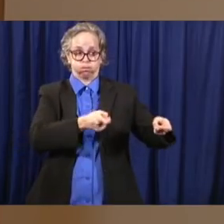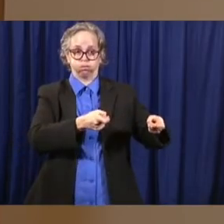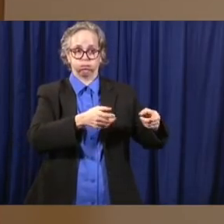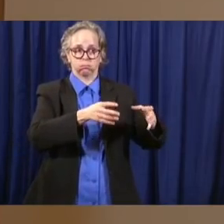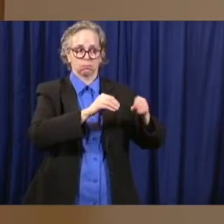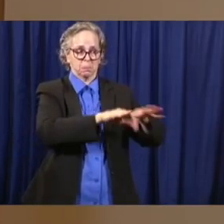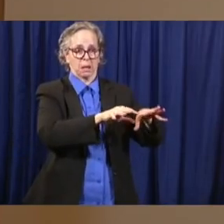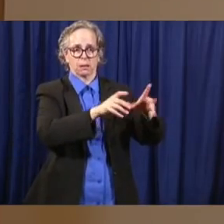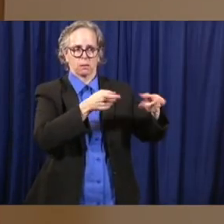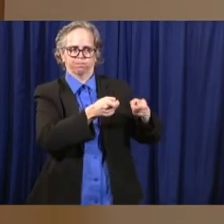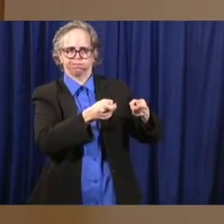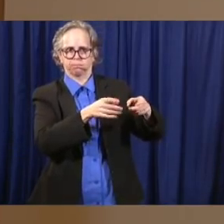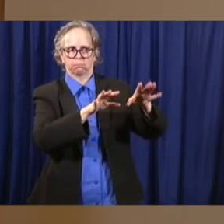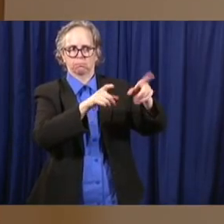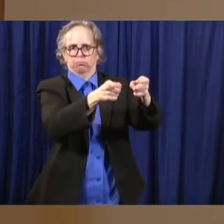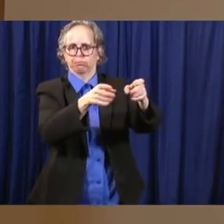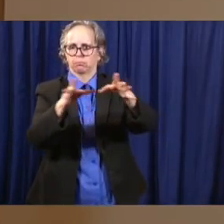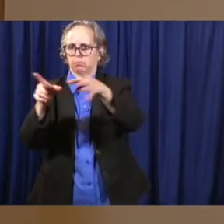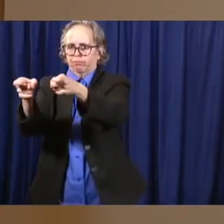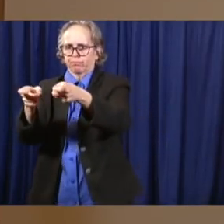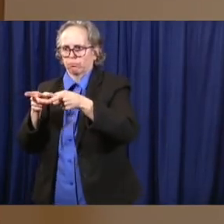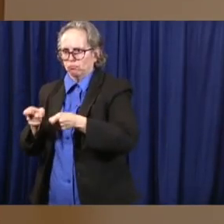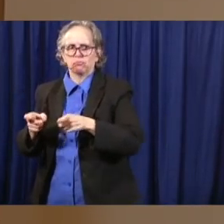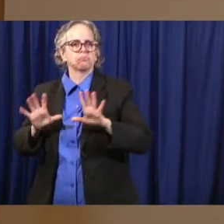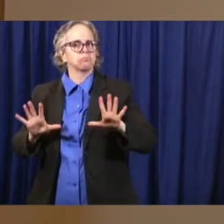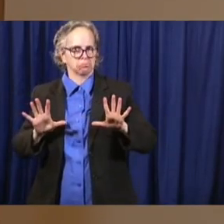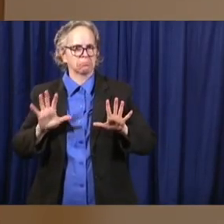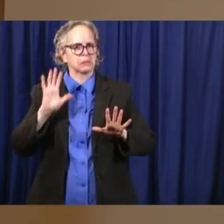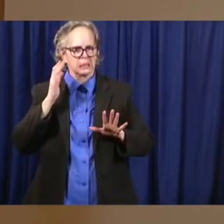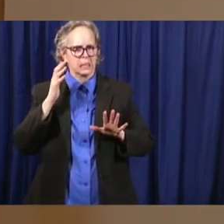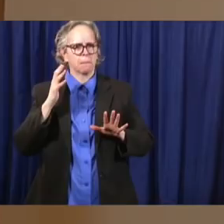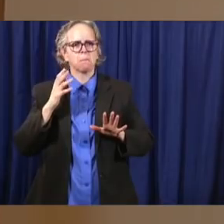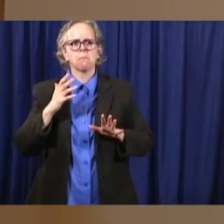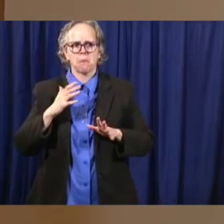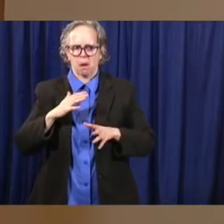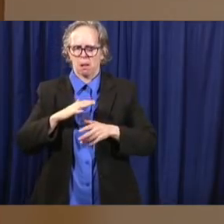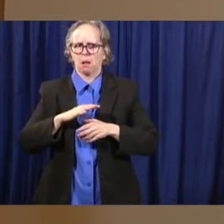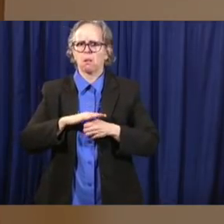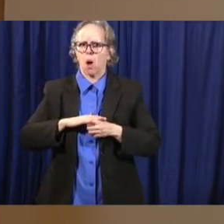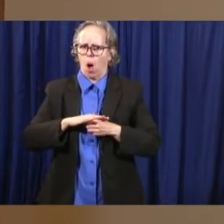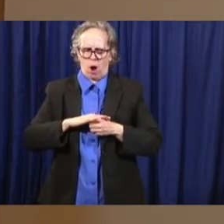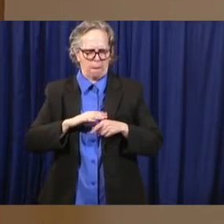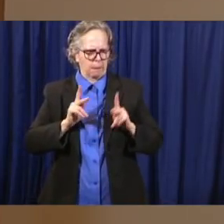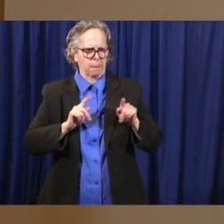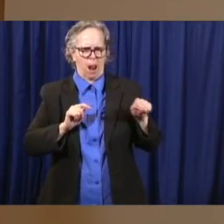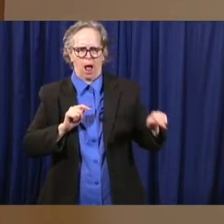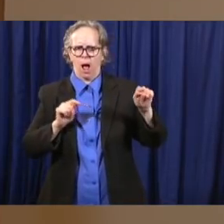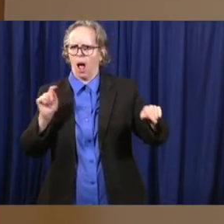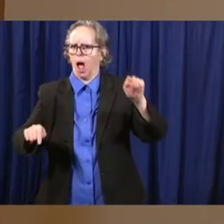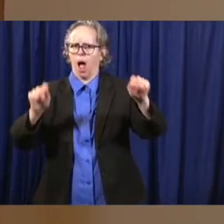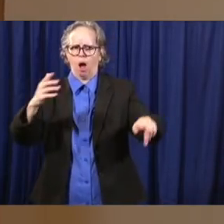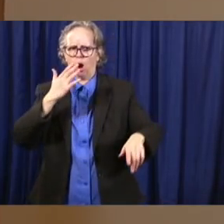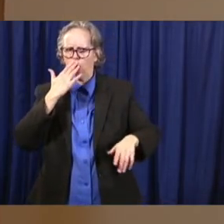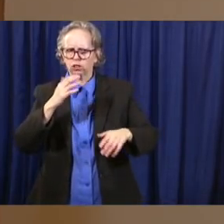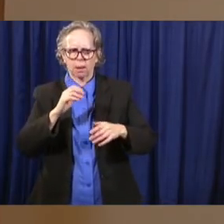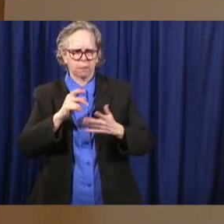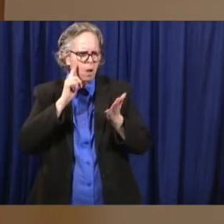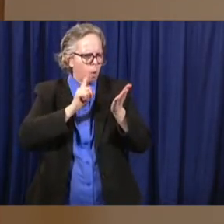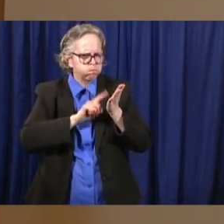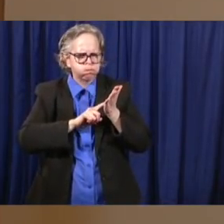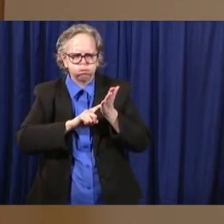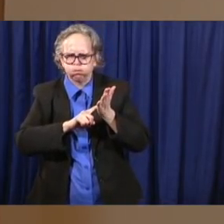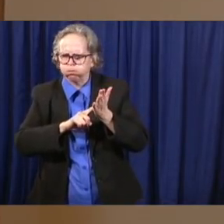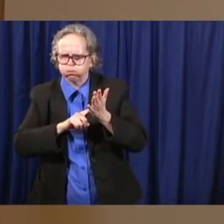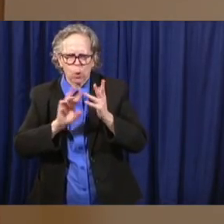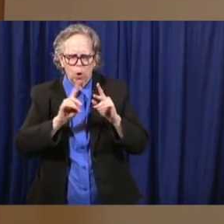are doing a great job of the contact investigation that needs to go on right around an outbreak, say an outbreak